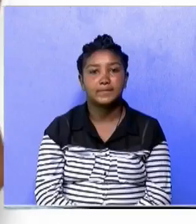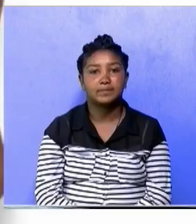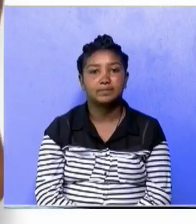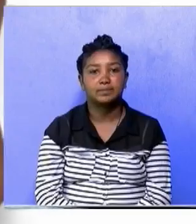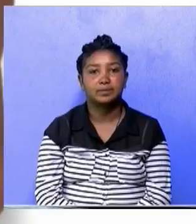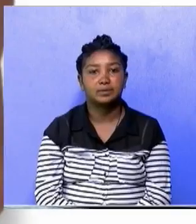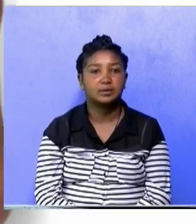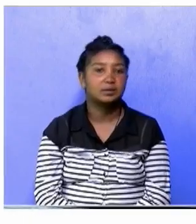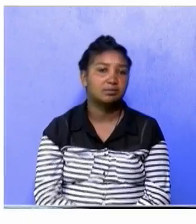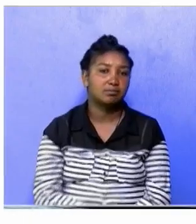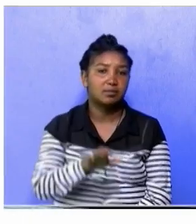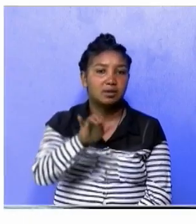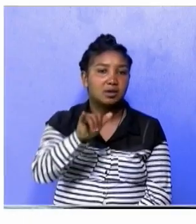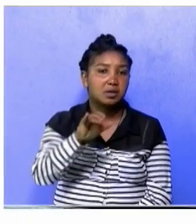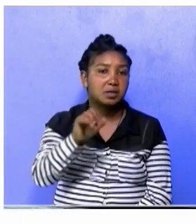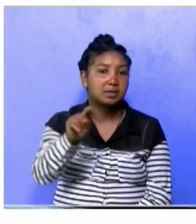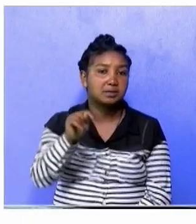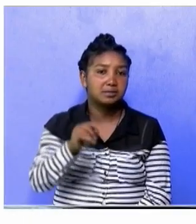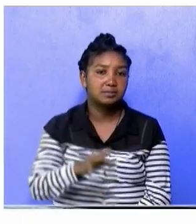yet.